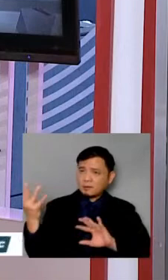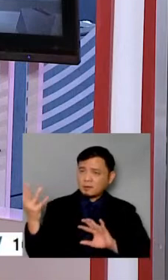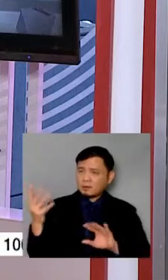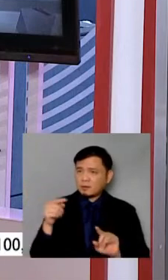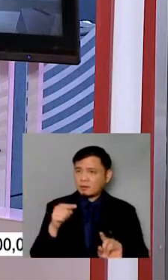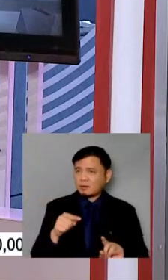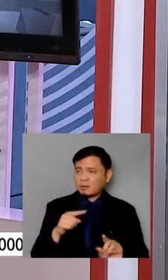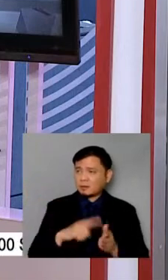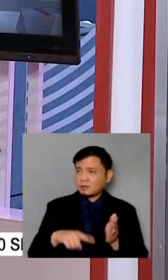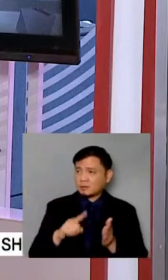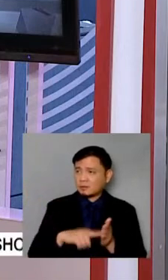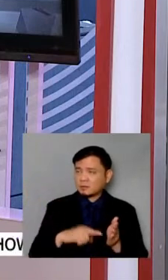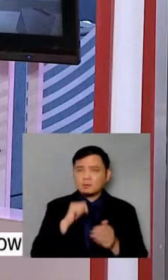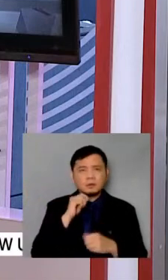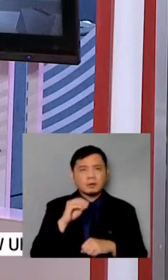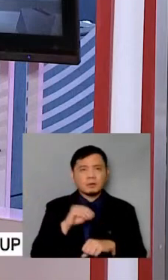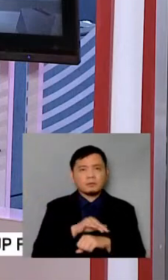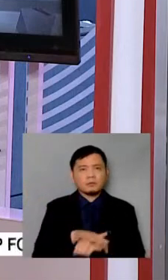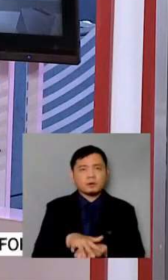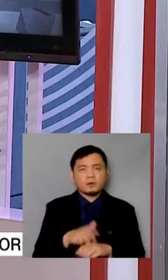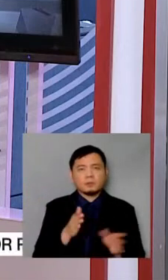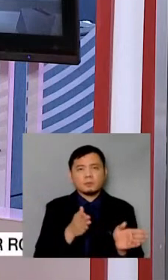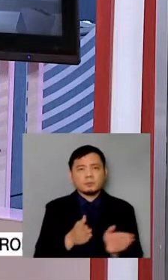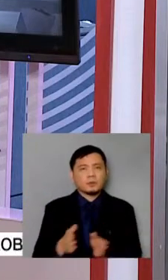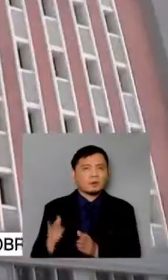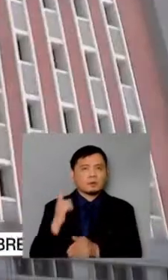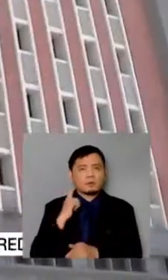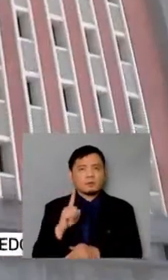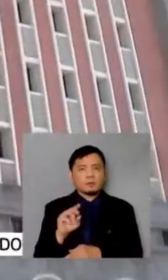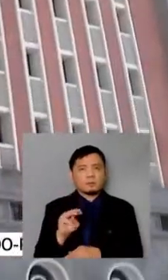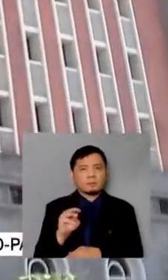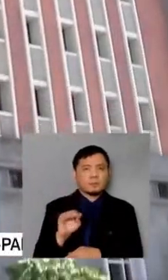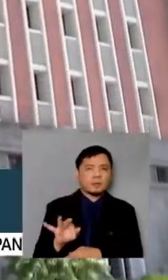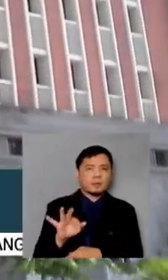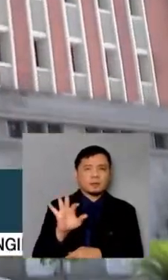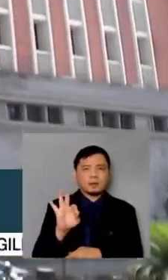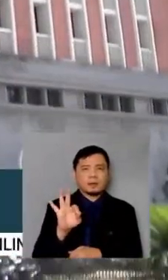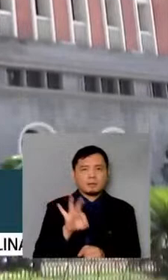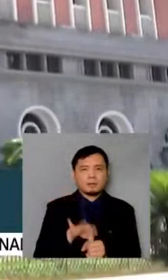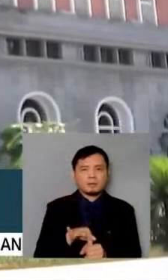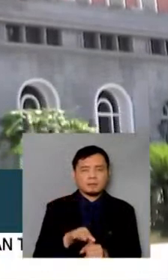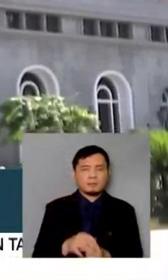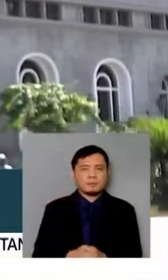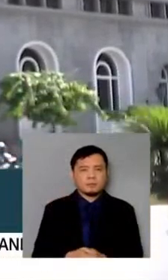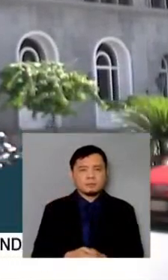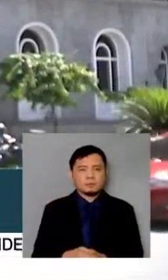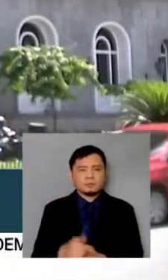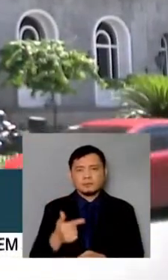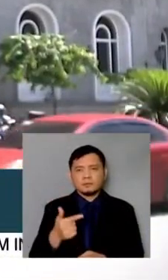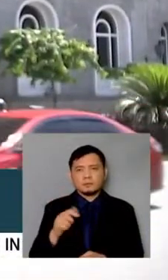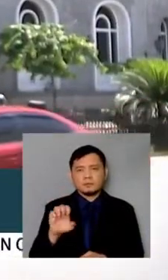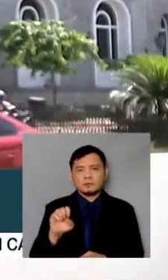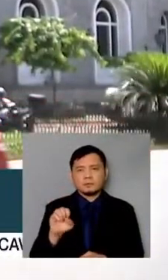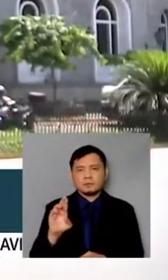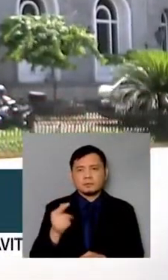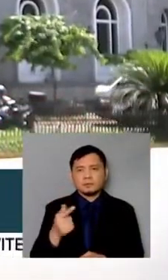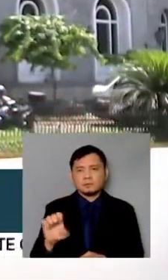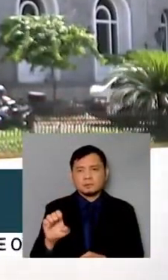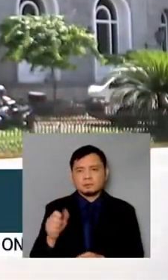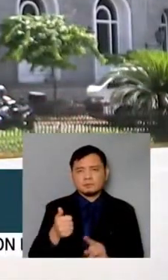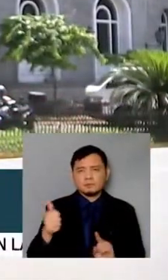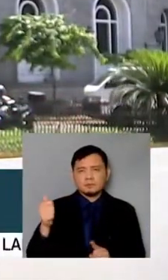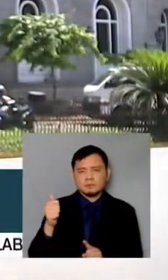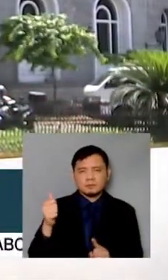not affect the preparations for the May 9 elections. Commissioner George Garcia gave that assurance after his fellow Commissioner Ray